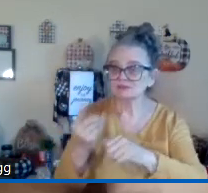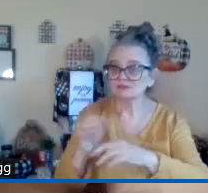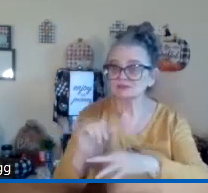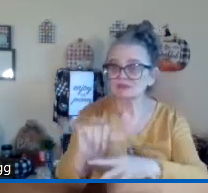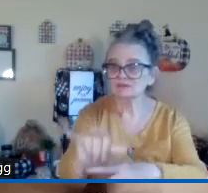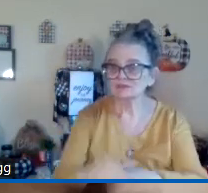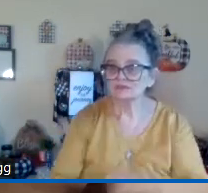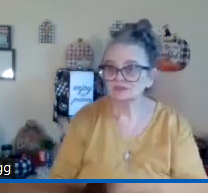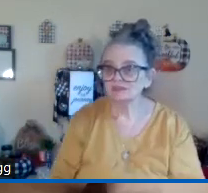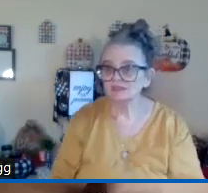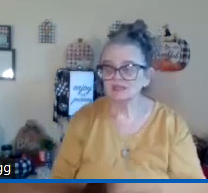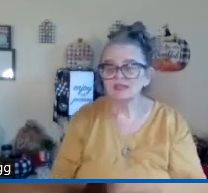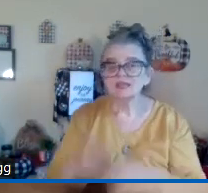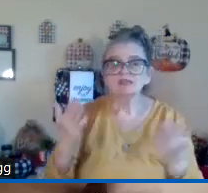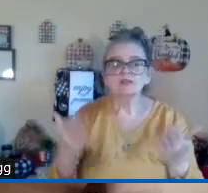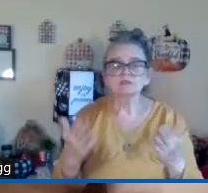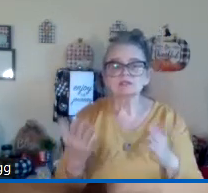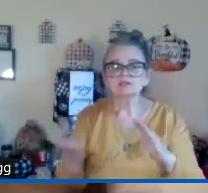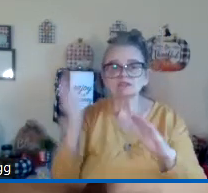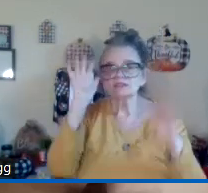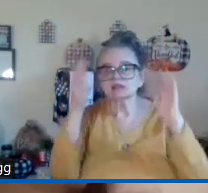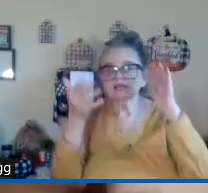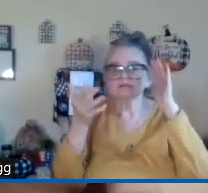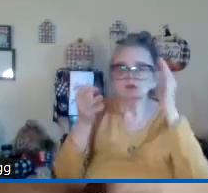bear, the wicked ruler